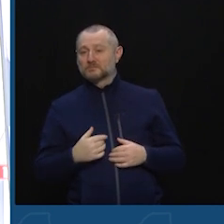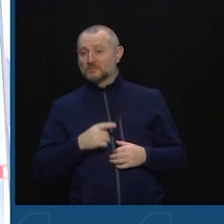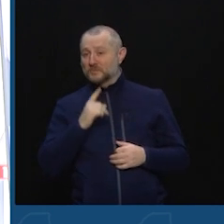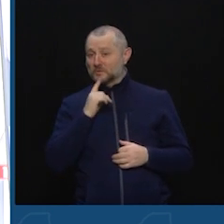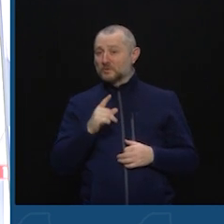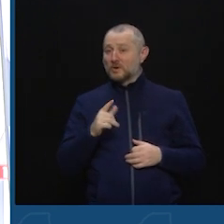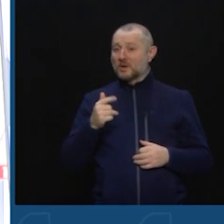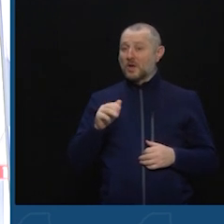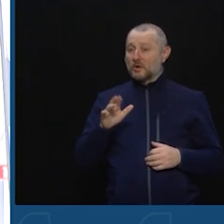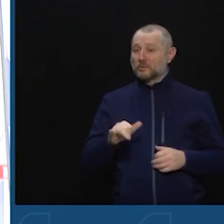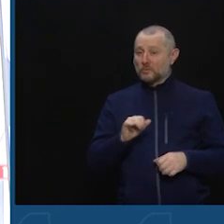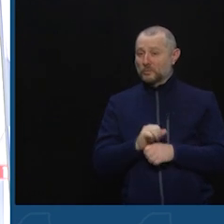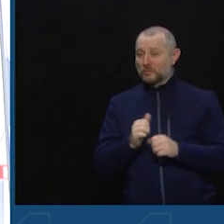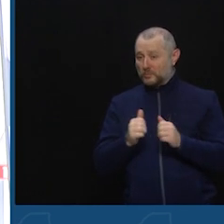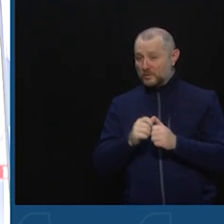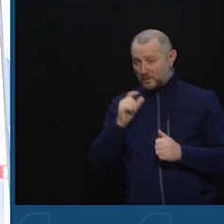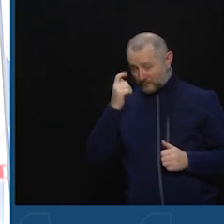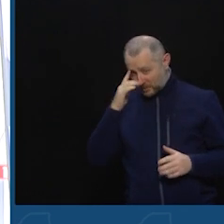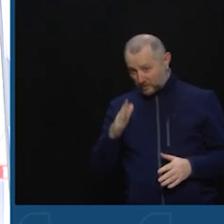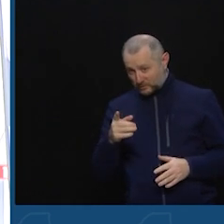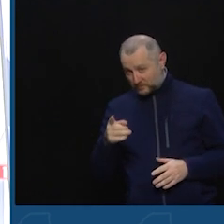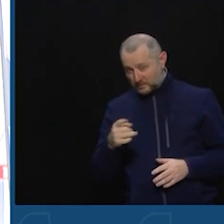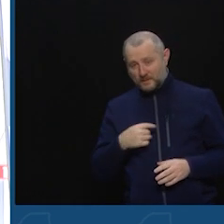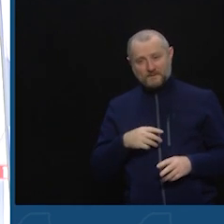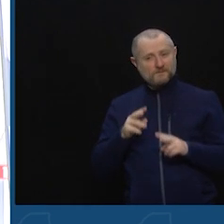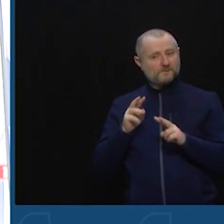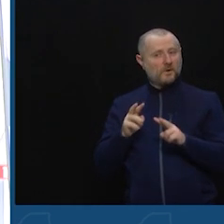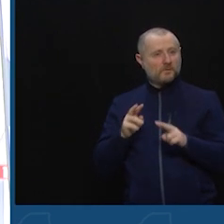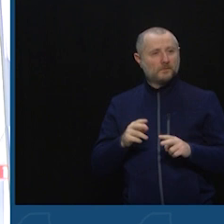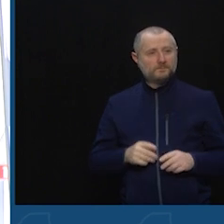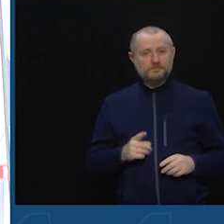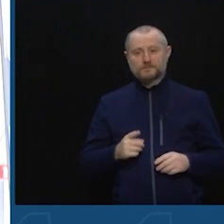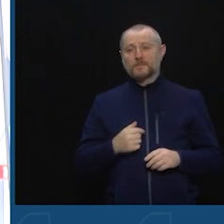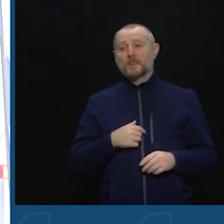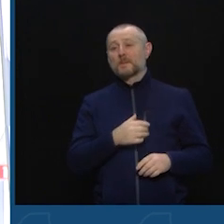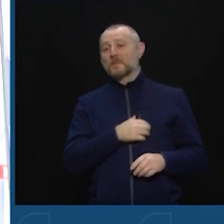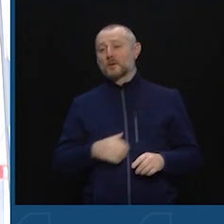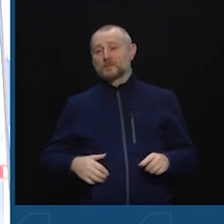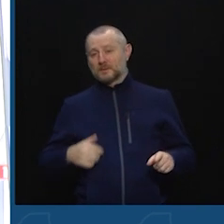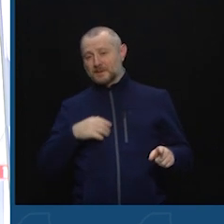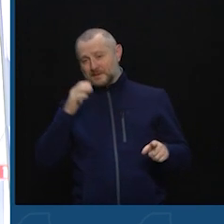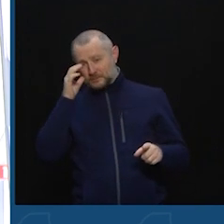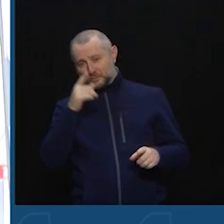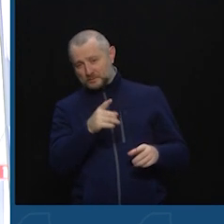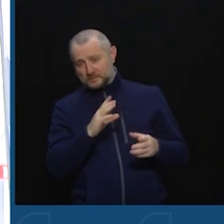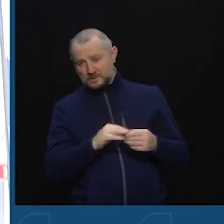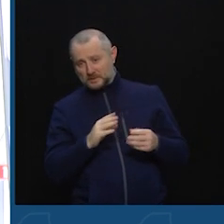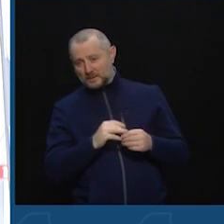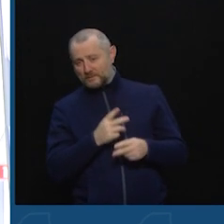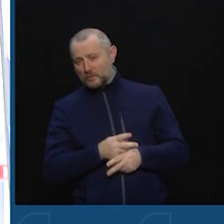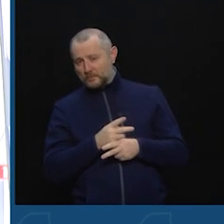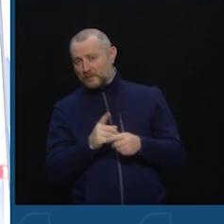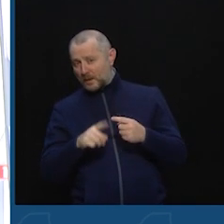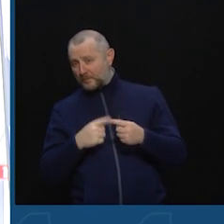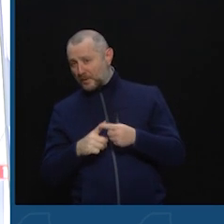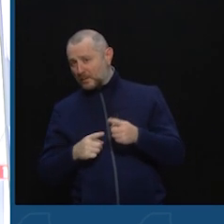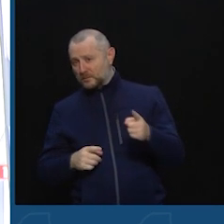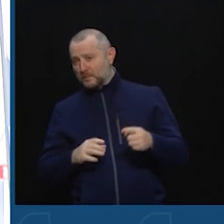one. Looking forward to it. Mayor, heard very carefully what you said about the shedding of the blood.